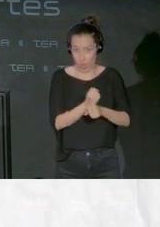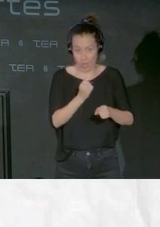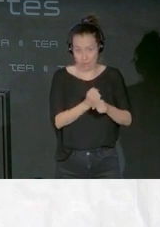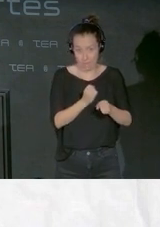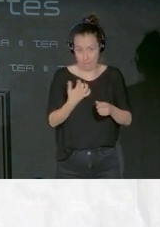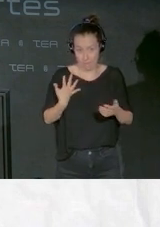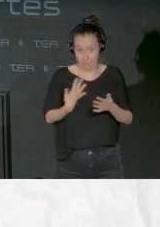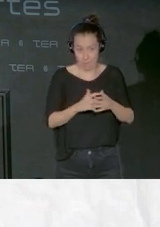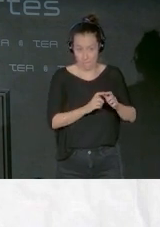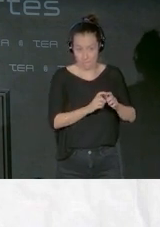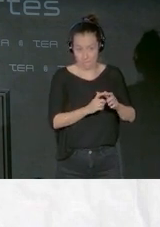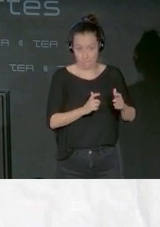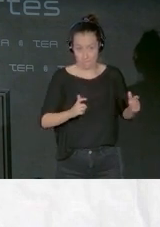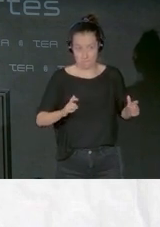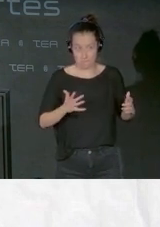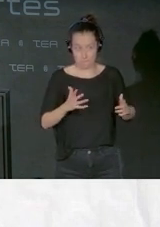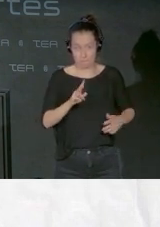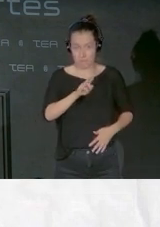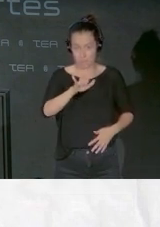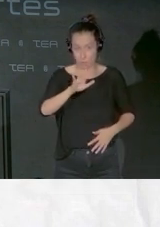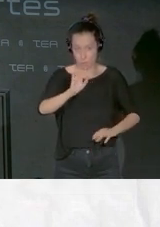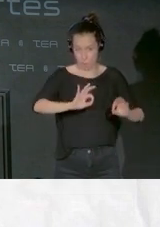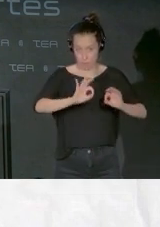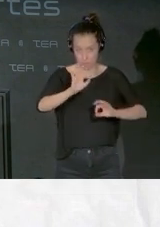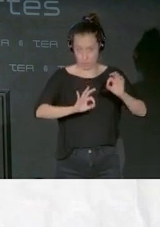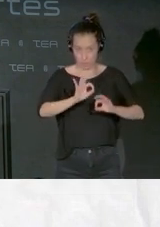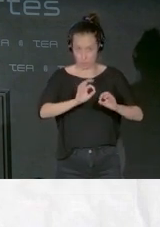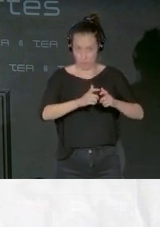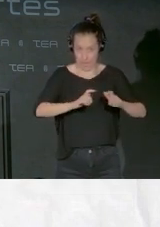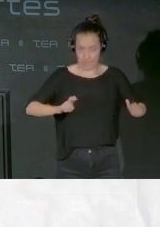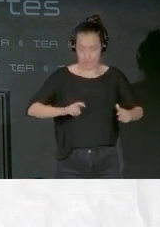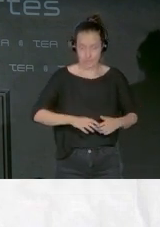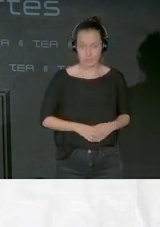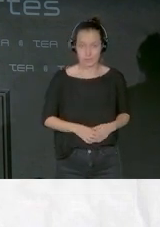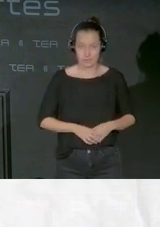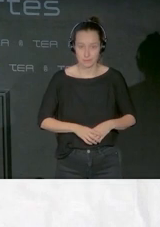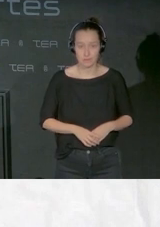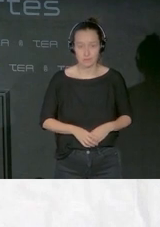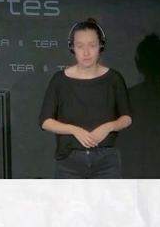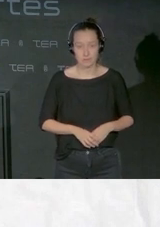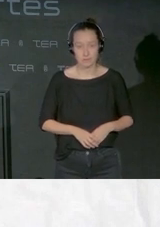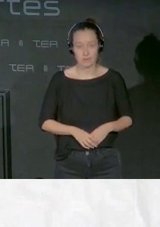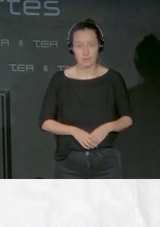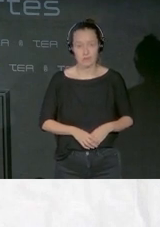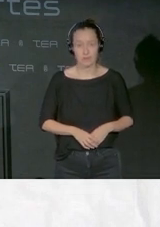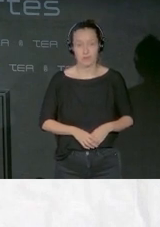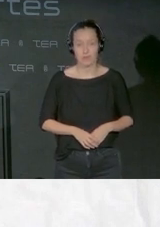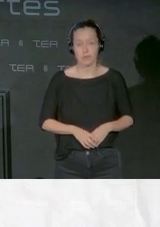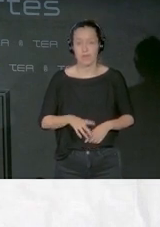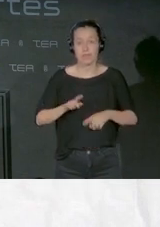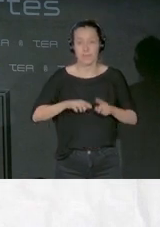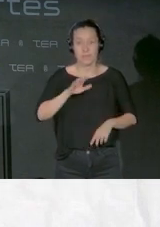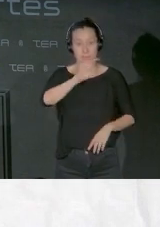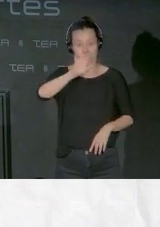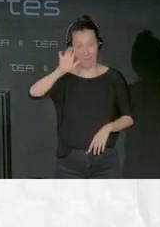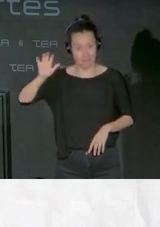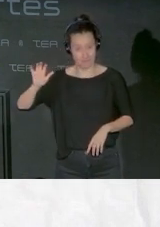But if you look in certain member states, those levels are going to, well, according to some statistics like Poland, for instance, they're suggesting that